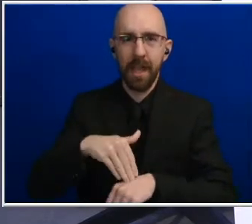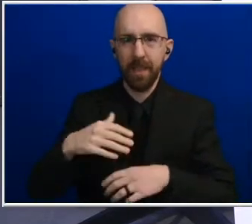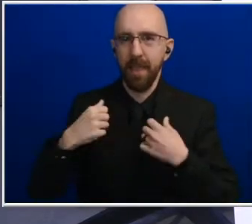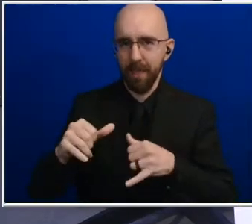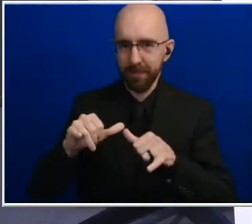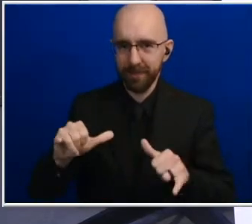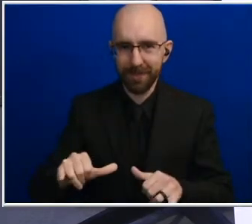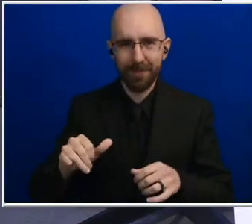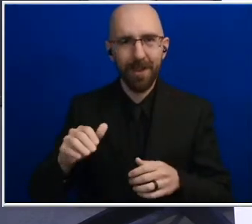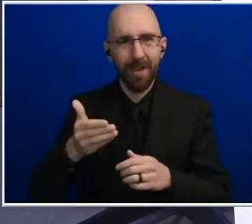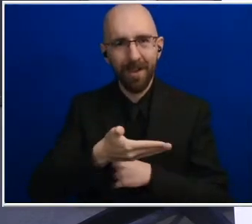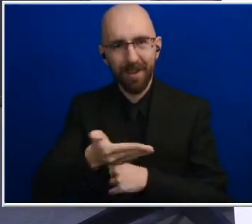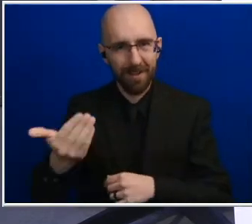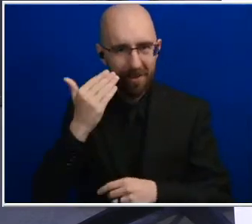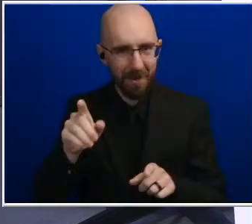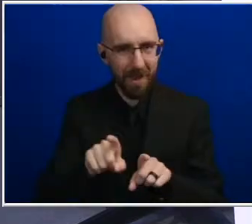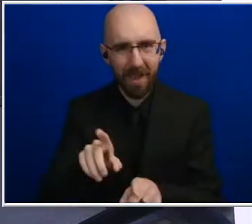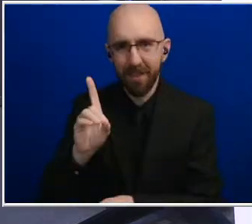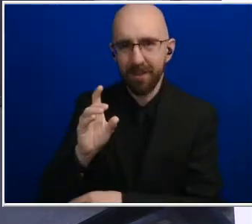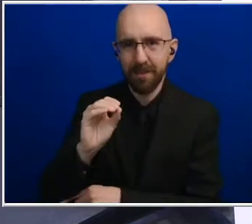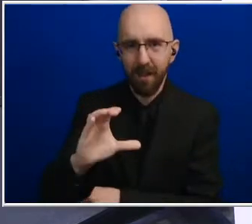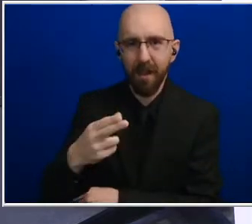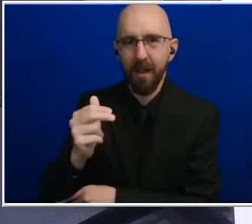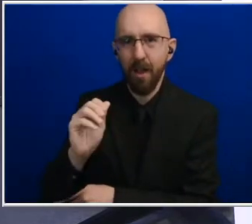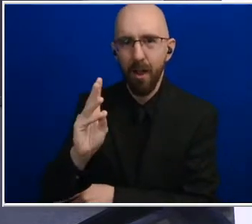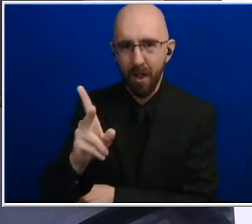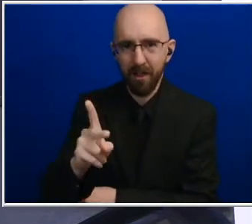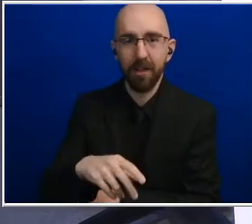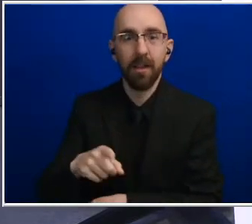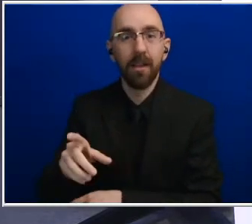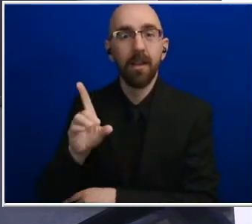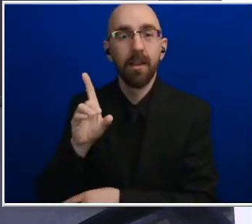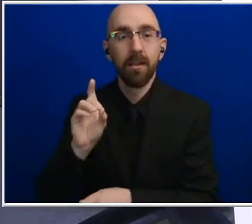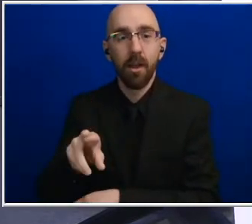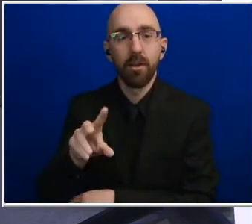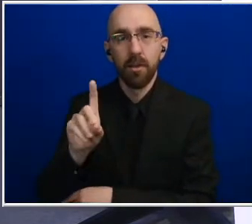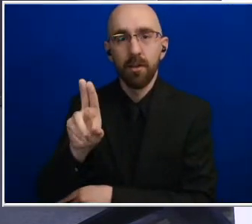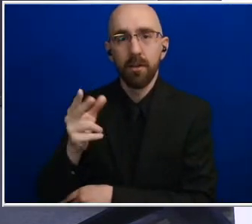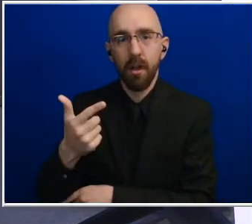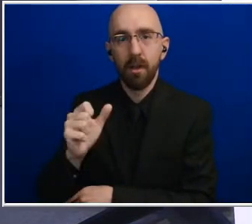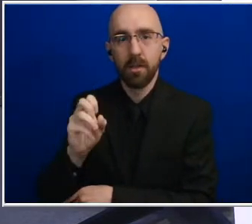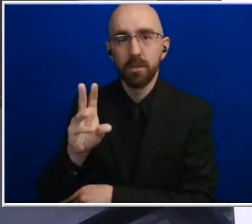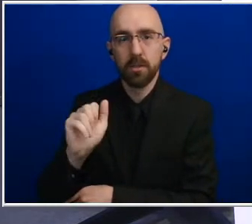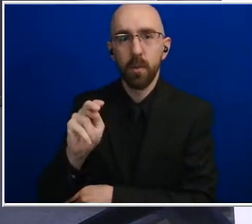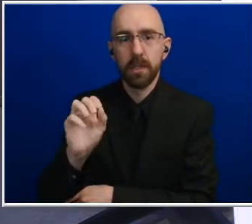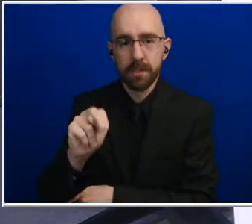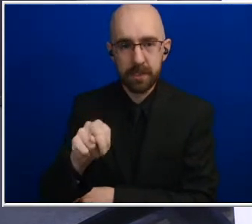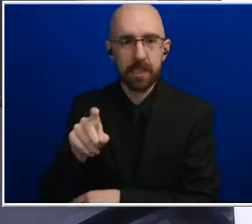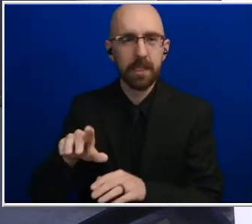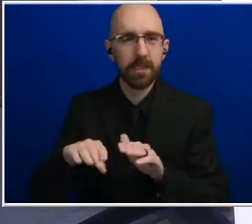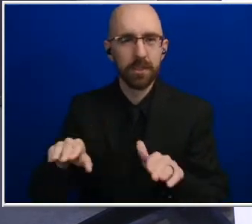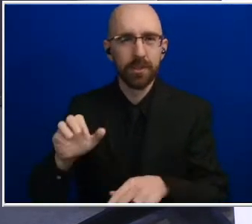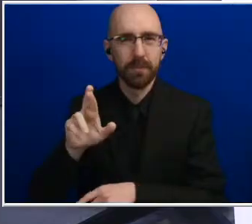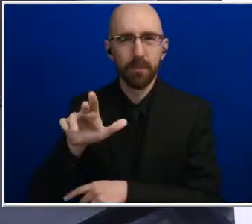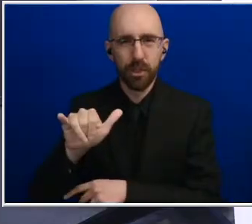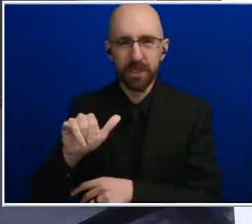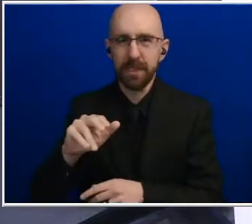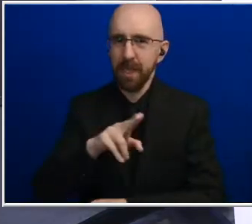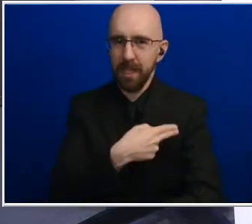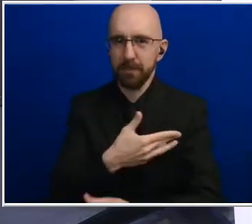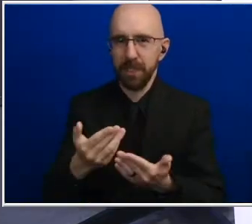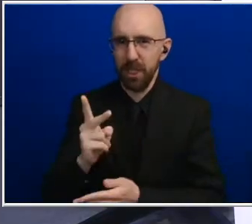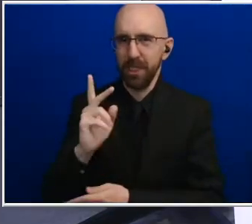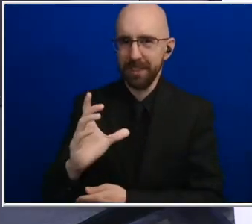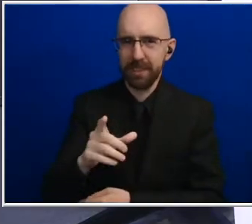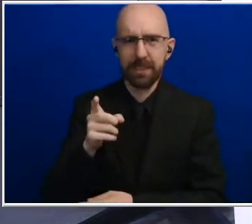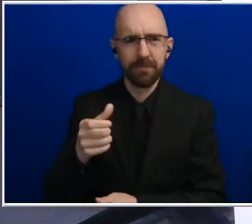Doc Hawk. We're also happy to have Dr. Doug Swanson from Children's Mercy Hospital here in Kansas City. Dr. Swanson is a